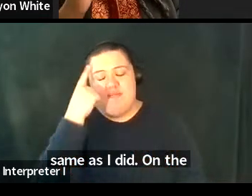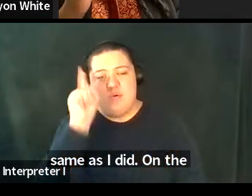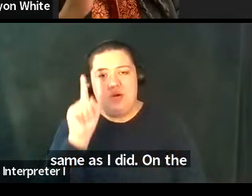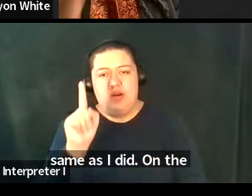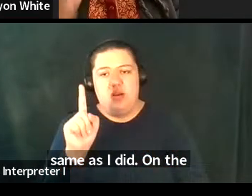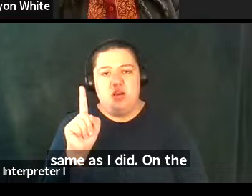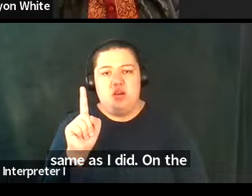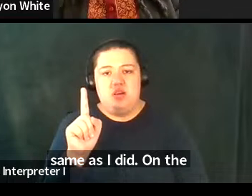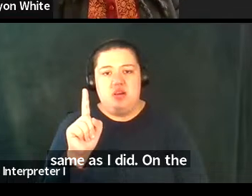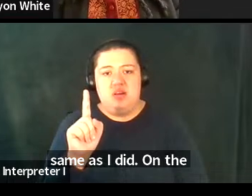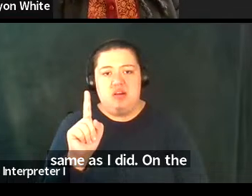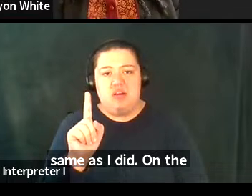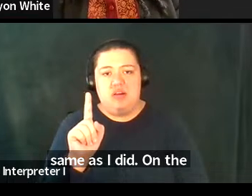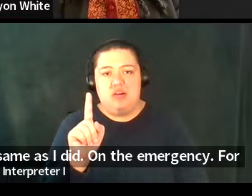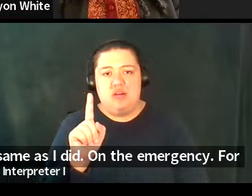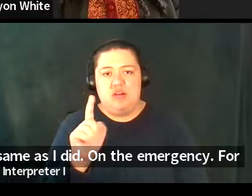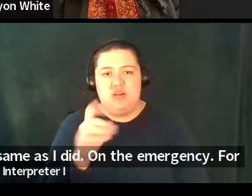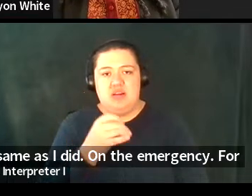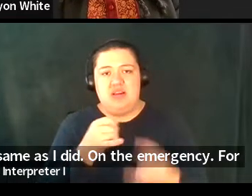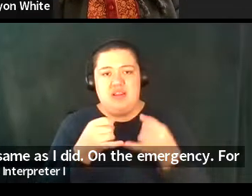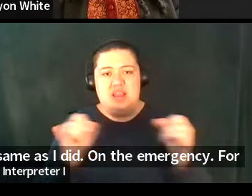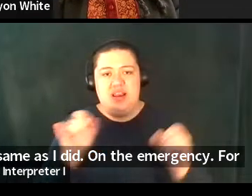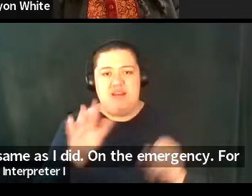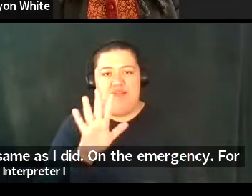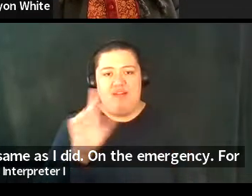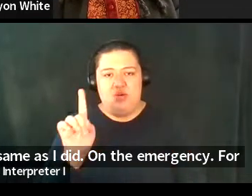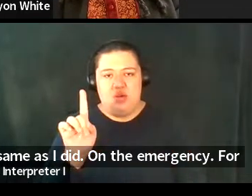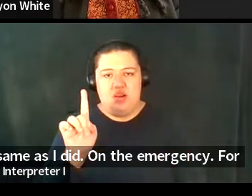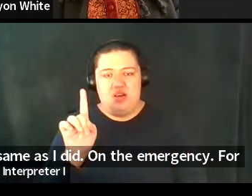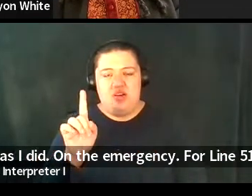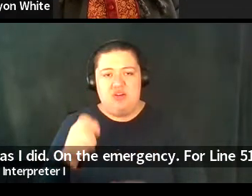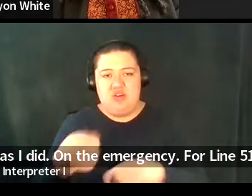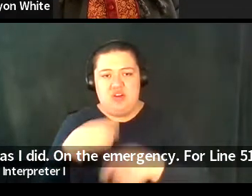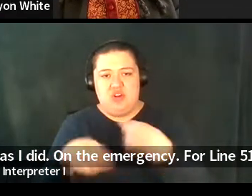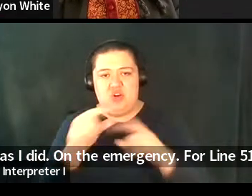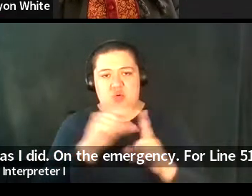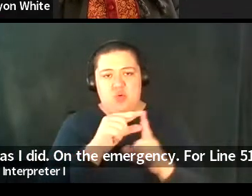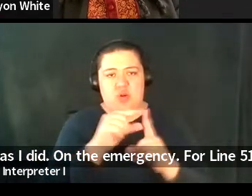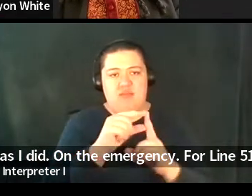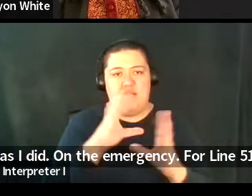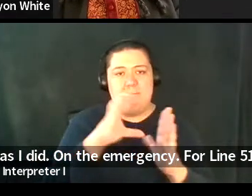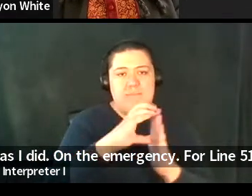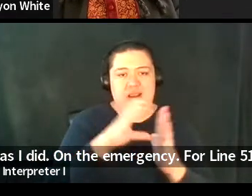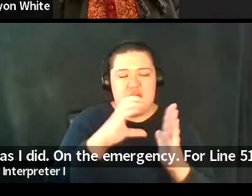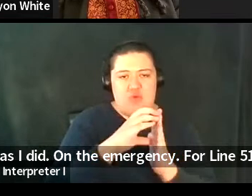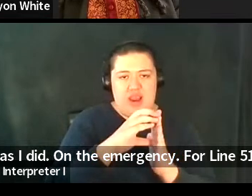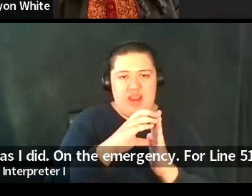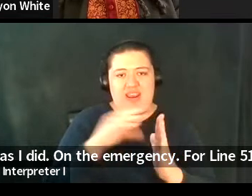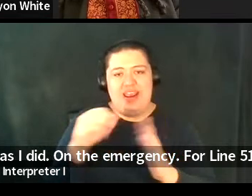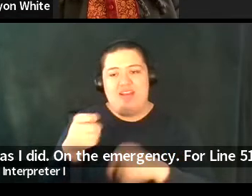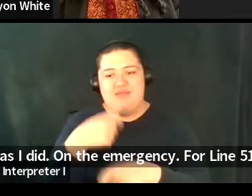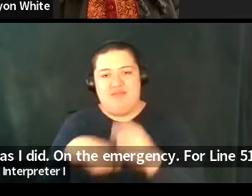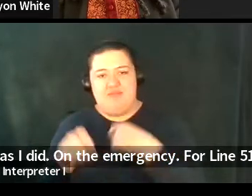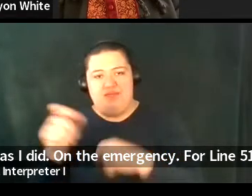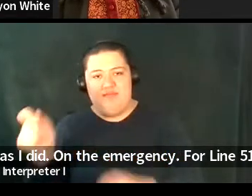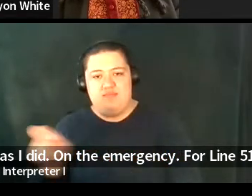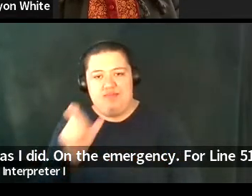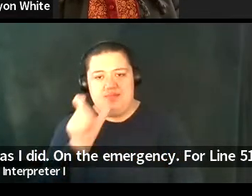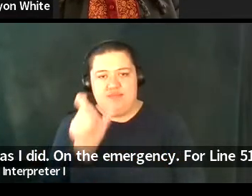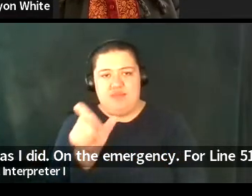for line 51 to exchange the word paragraph and instead put in its